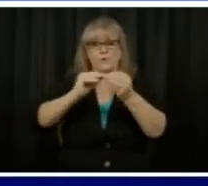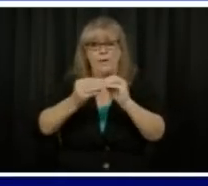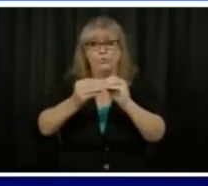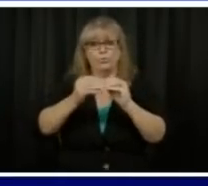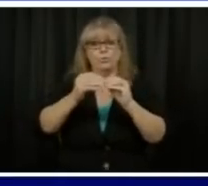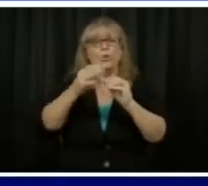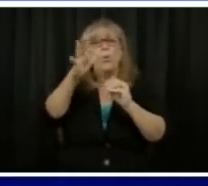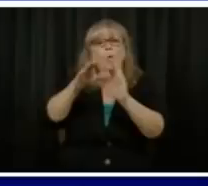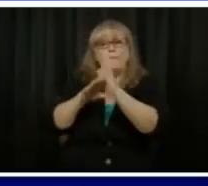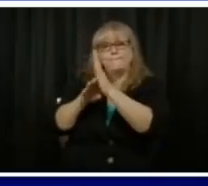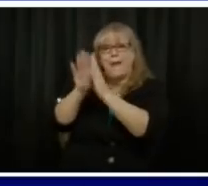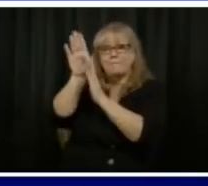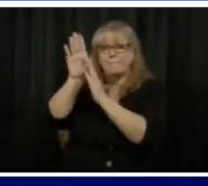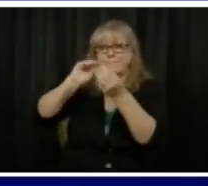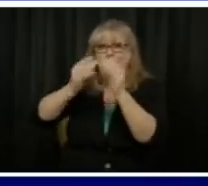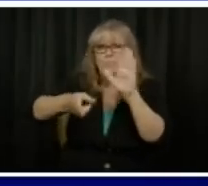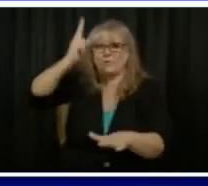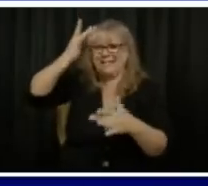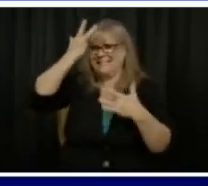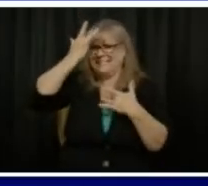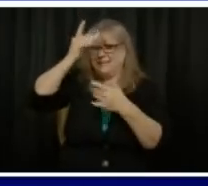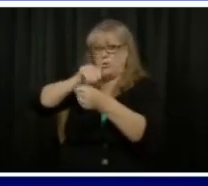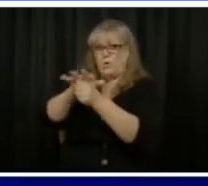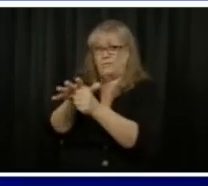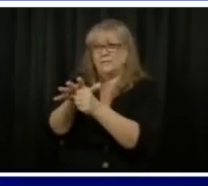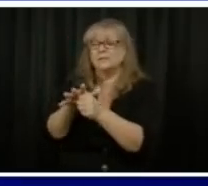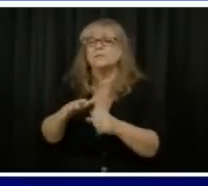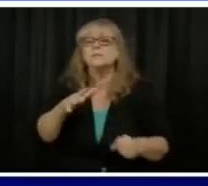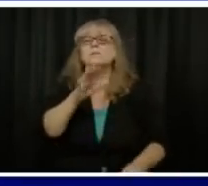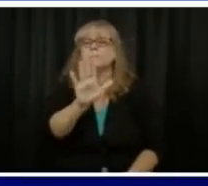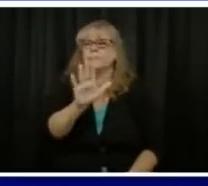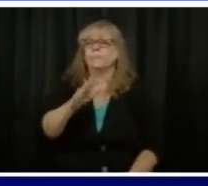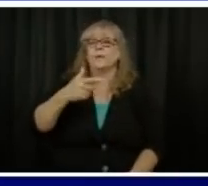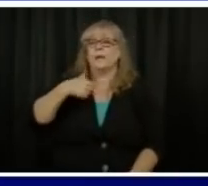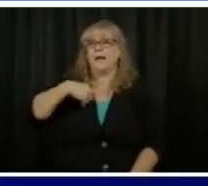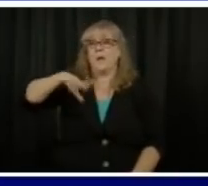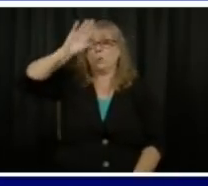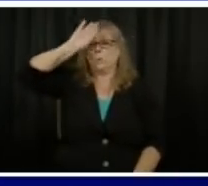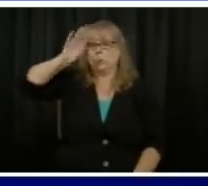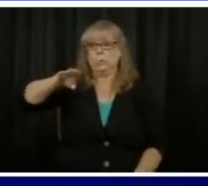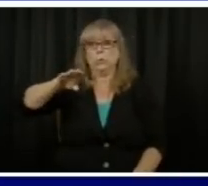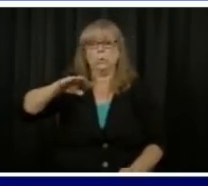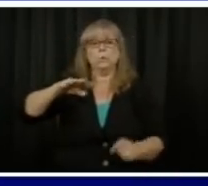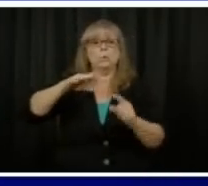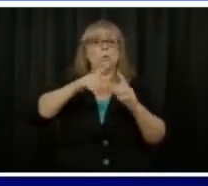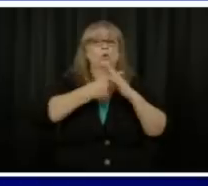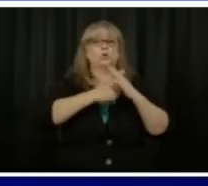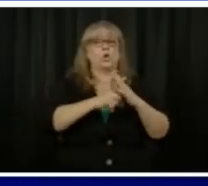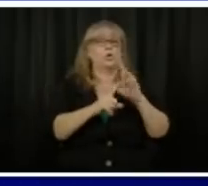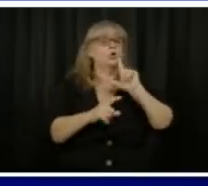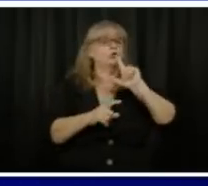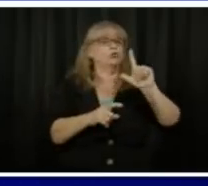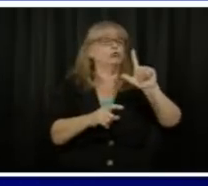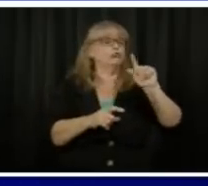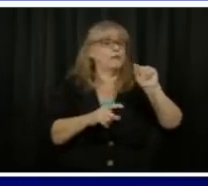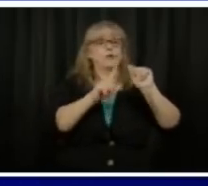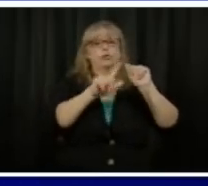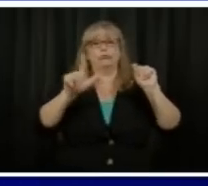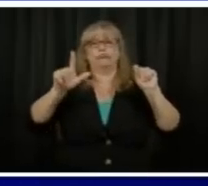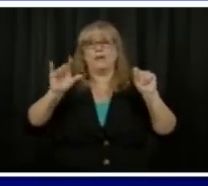to know, and we've seen this in other states, it started with the 20 to 29-year-olds, but we don't live in a world with generational